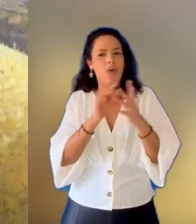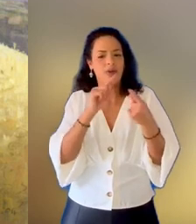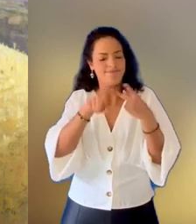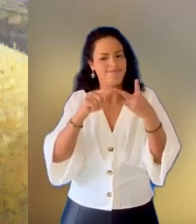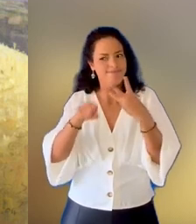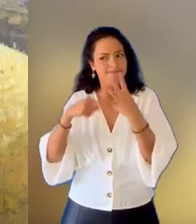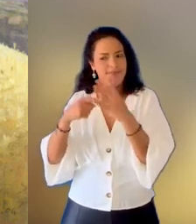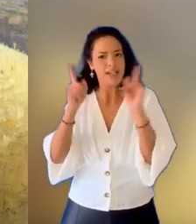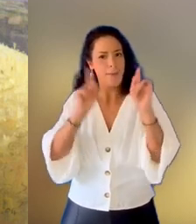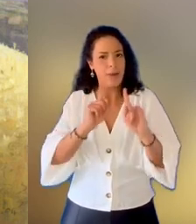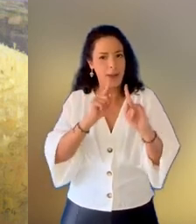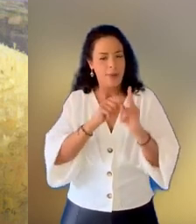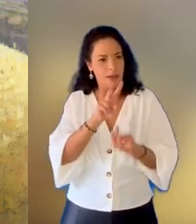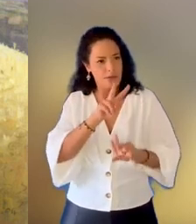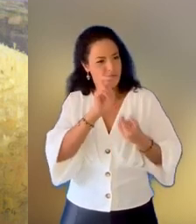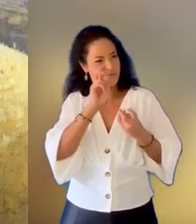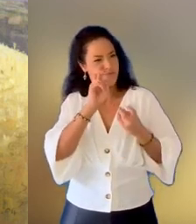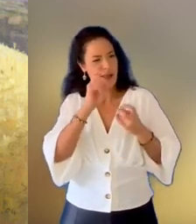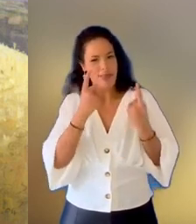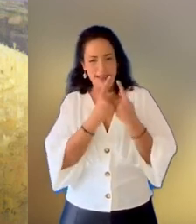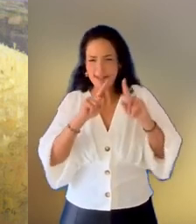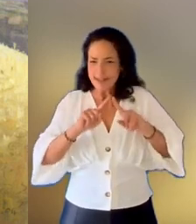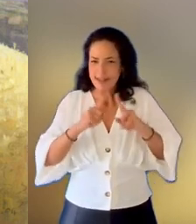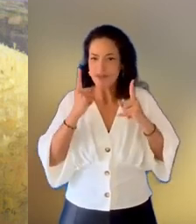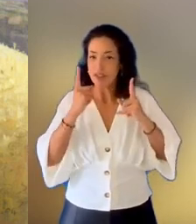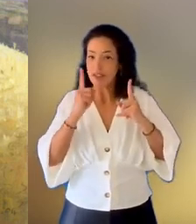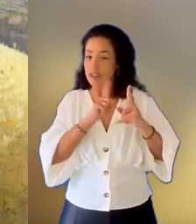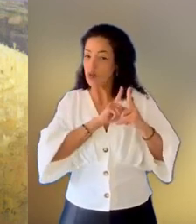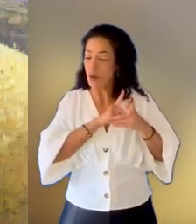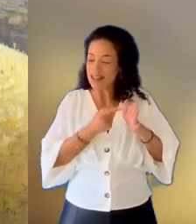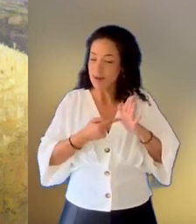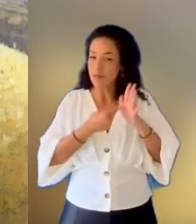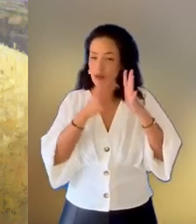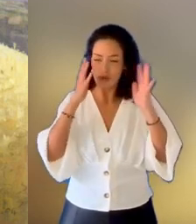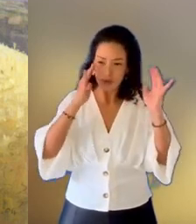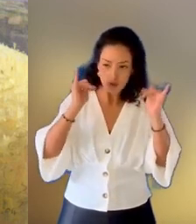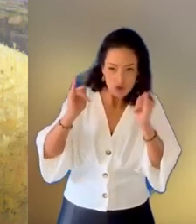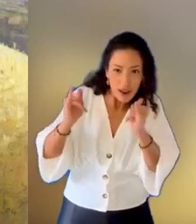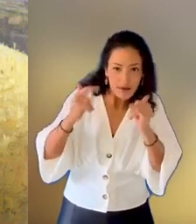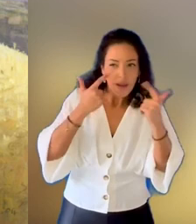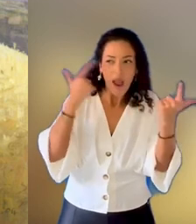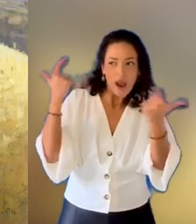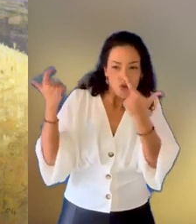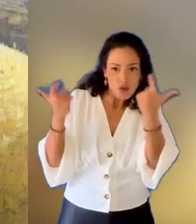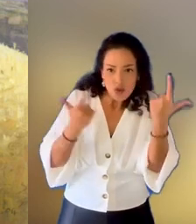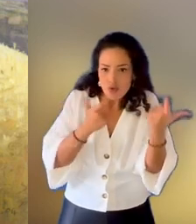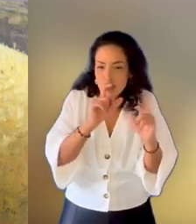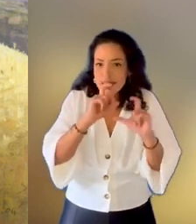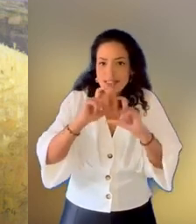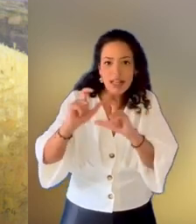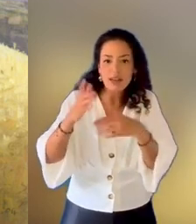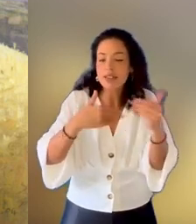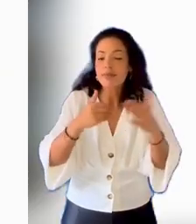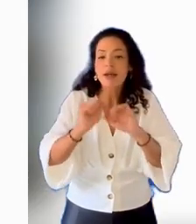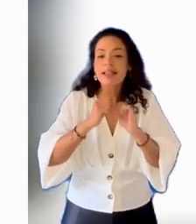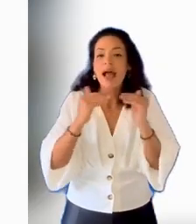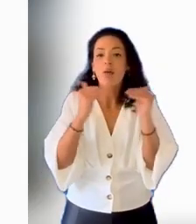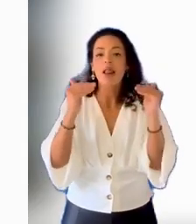see differently, a reminder of the importance of checking and remaining curious, no matter what our level of knowledge or